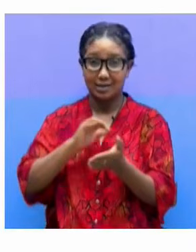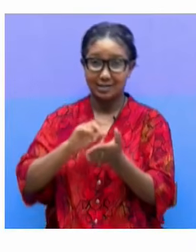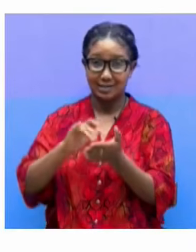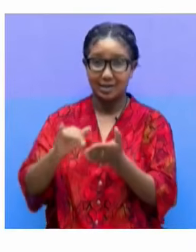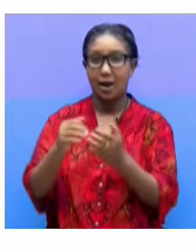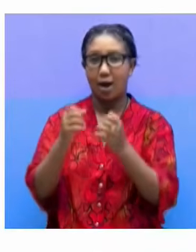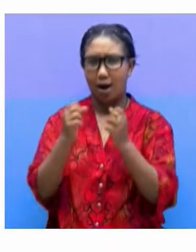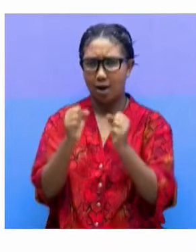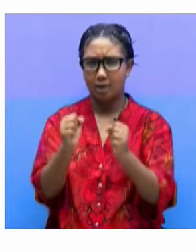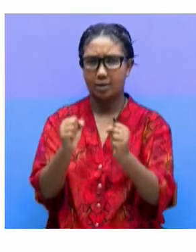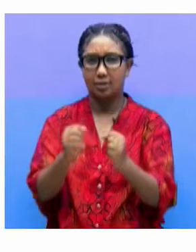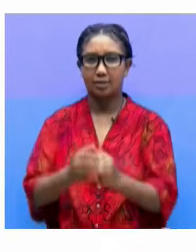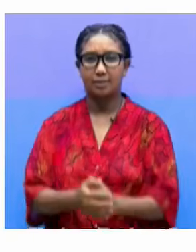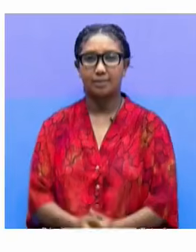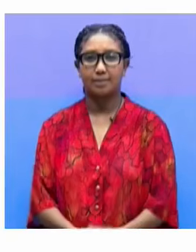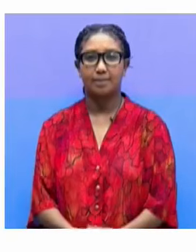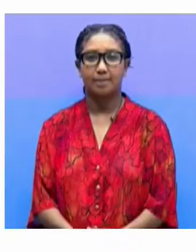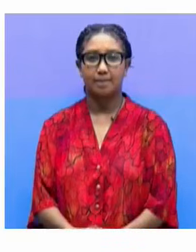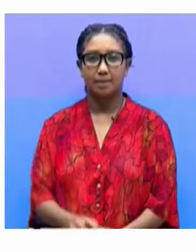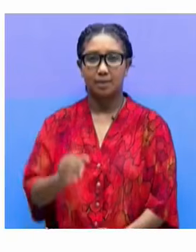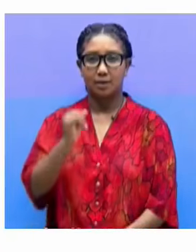hard,